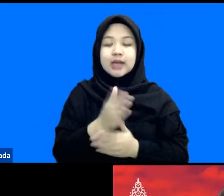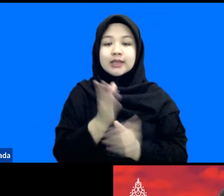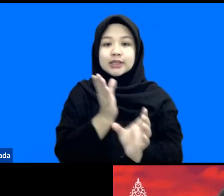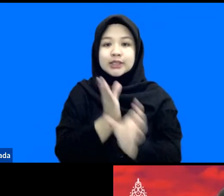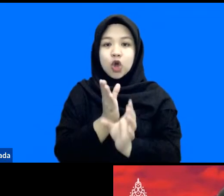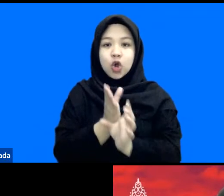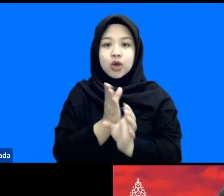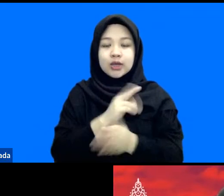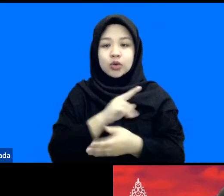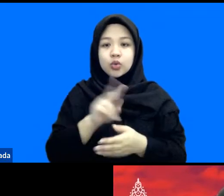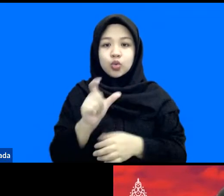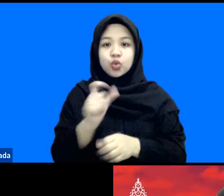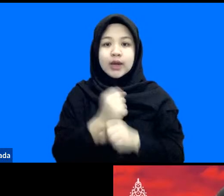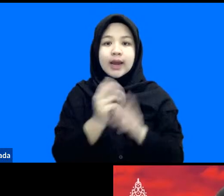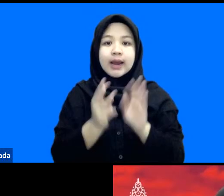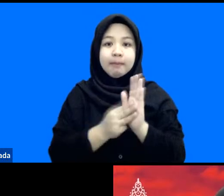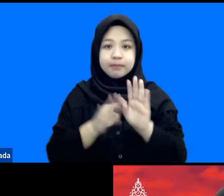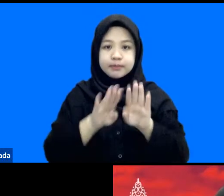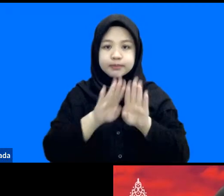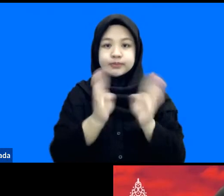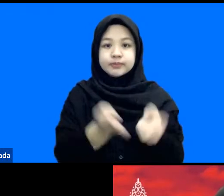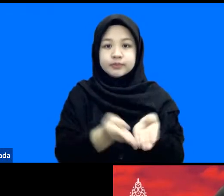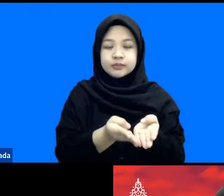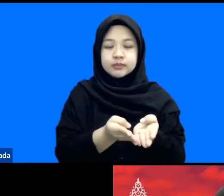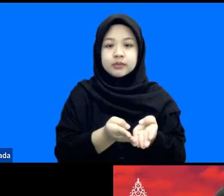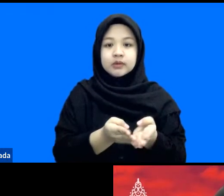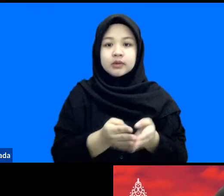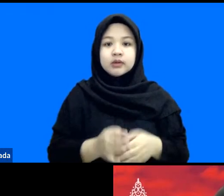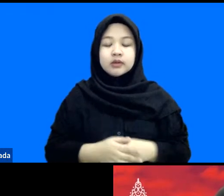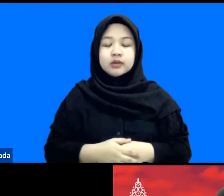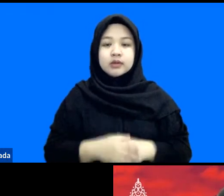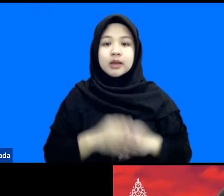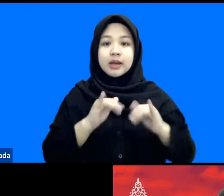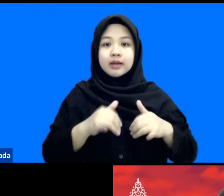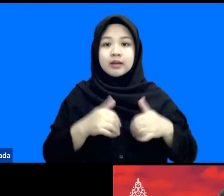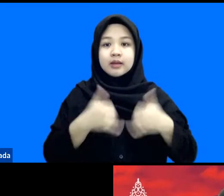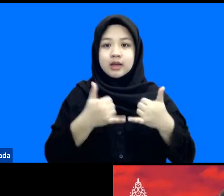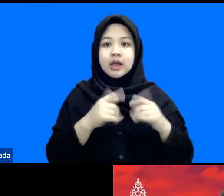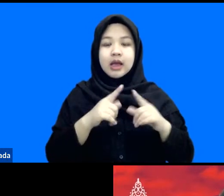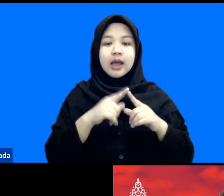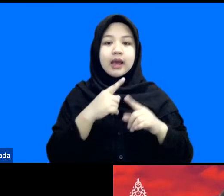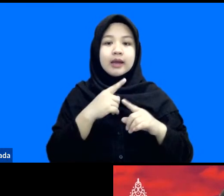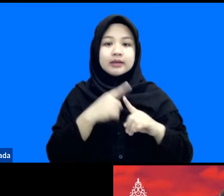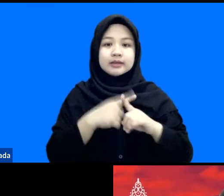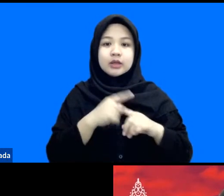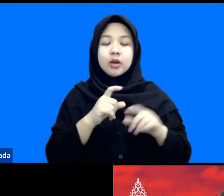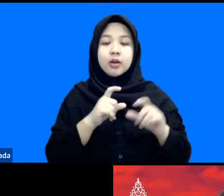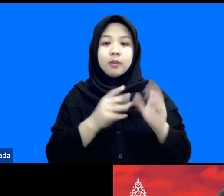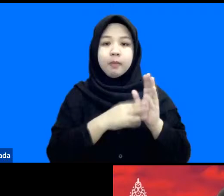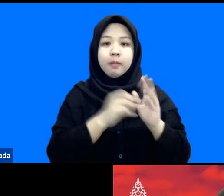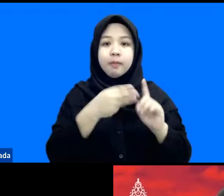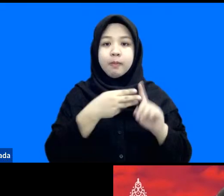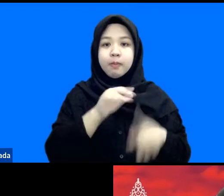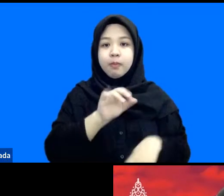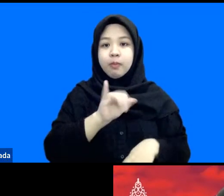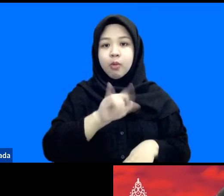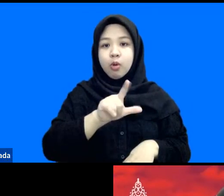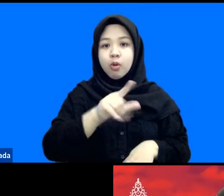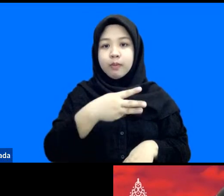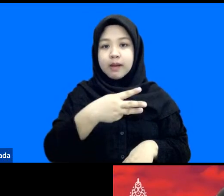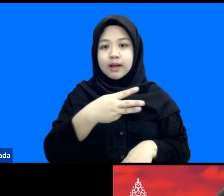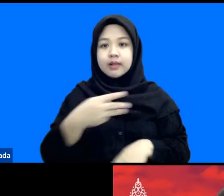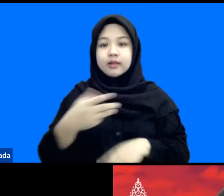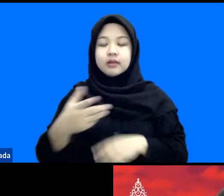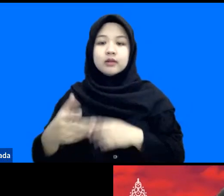from ExxonMobil, then continued his master and doctor of philosophy in education from the University of Sydney,